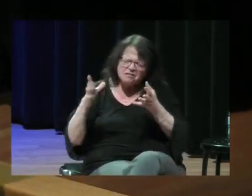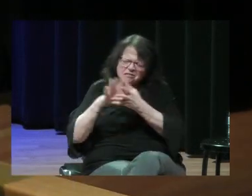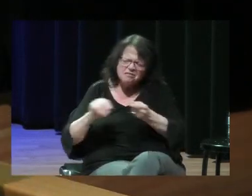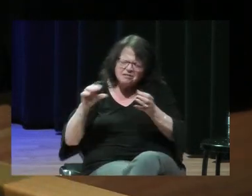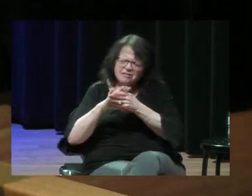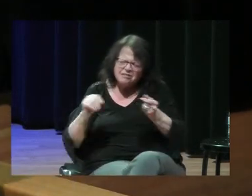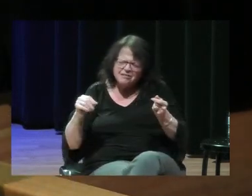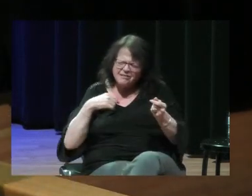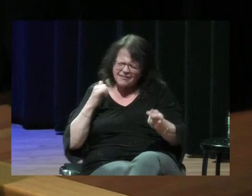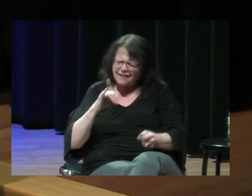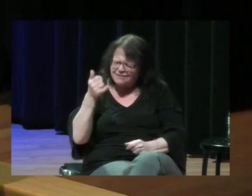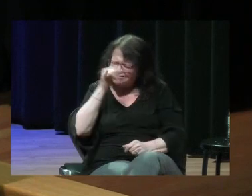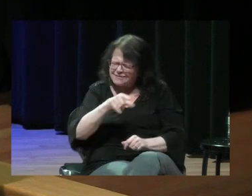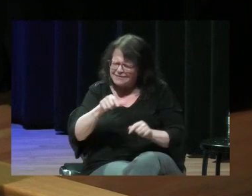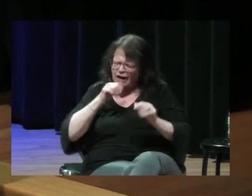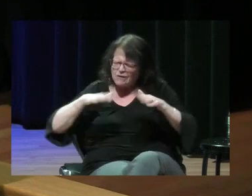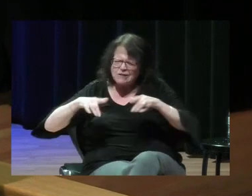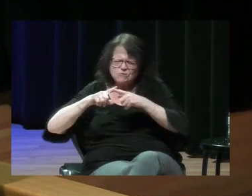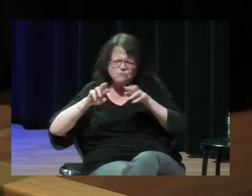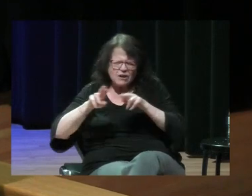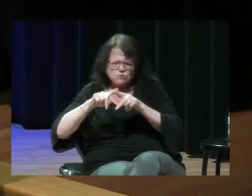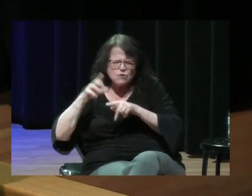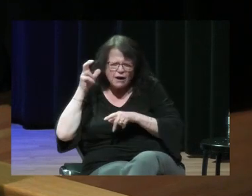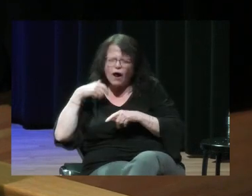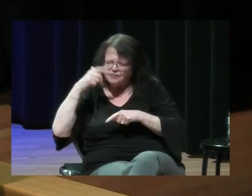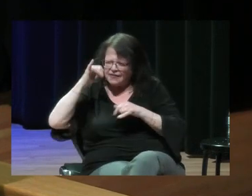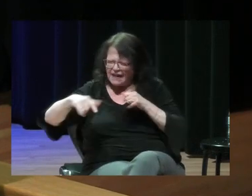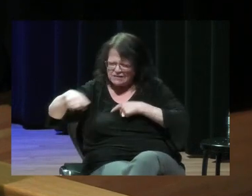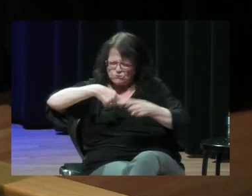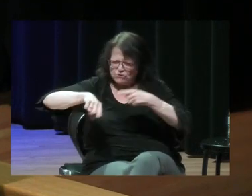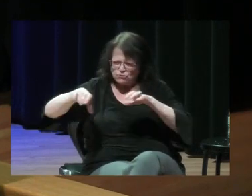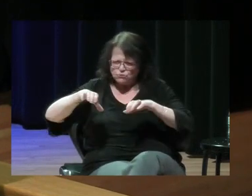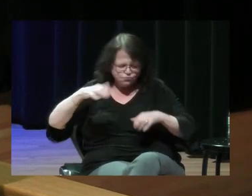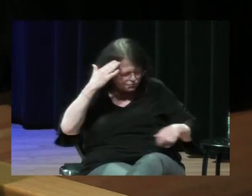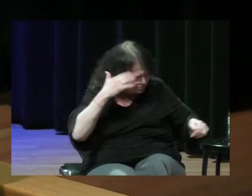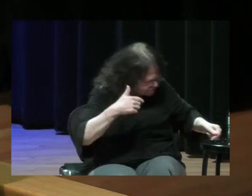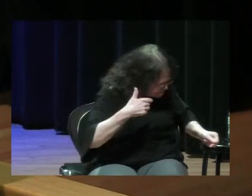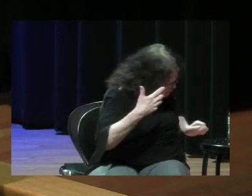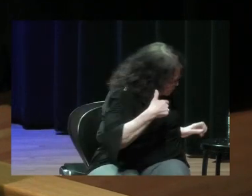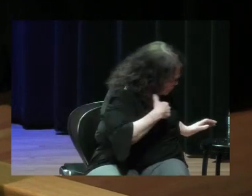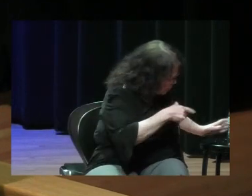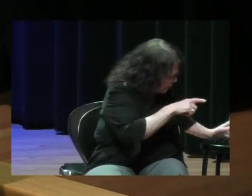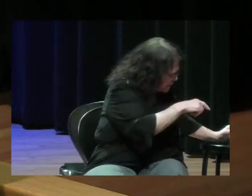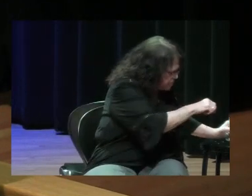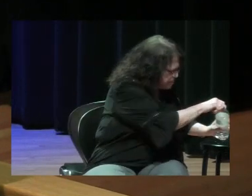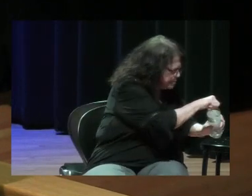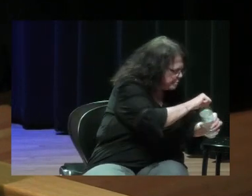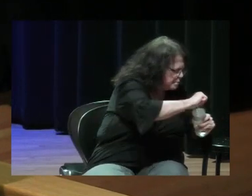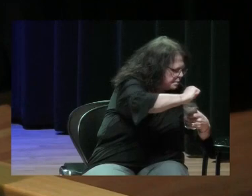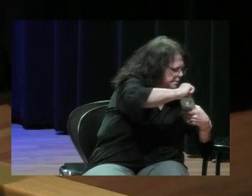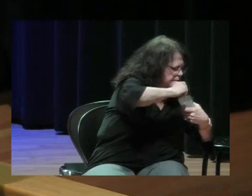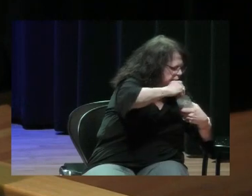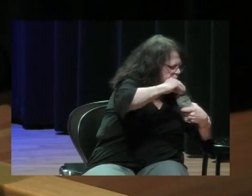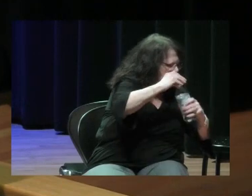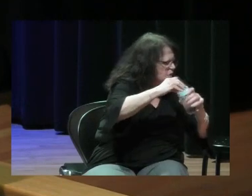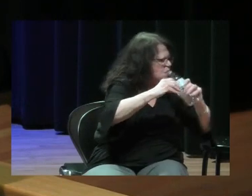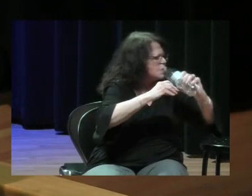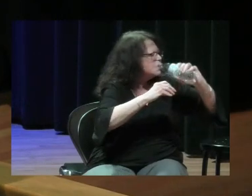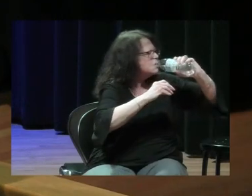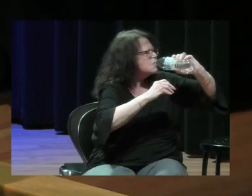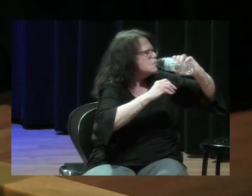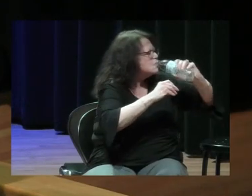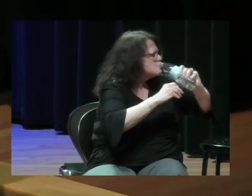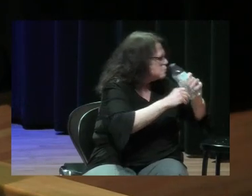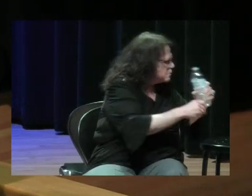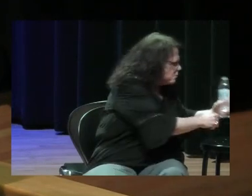yet. And I just think that's what we do with each other. We're like, I have pre-approved the talking points of this conflict. I have decided where